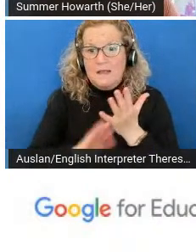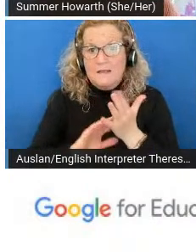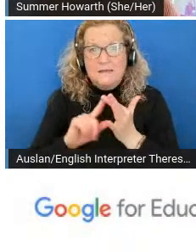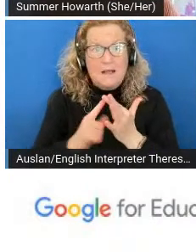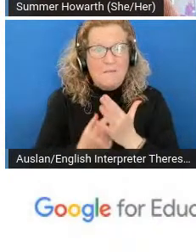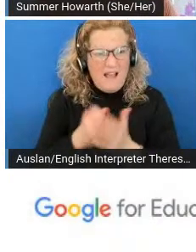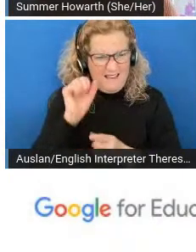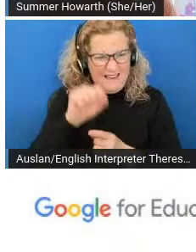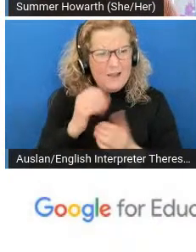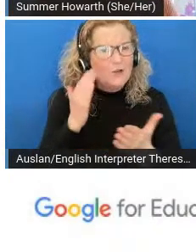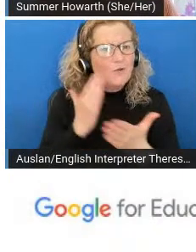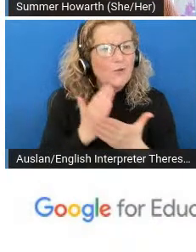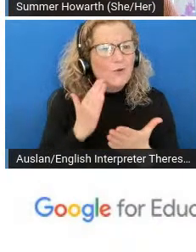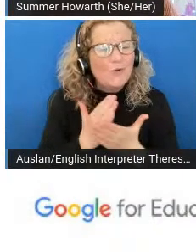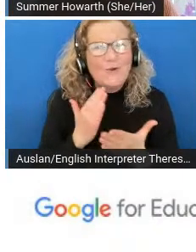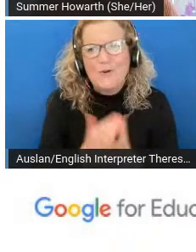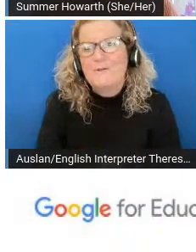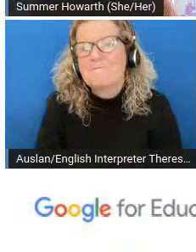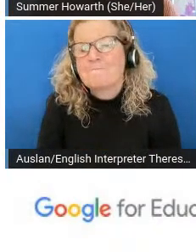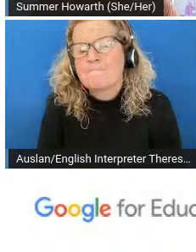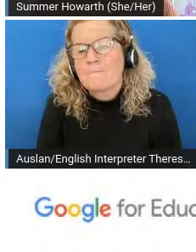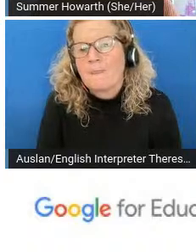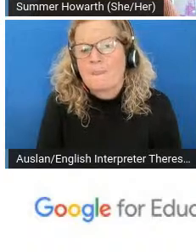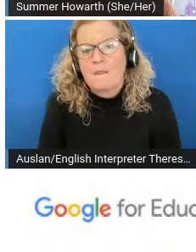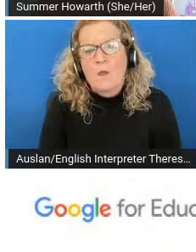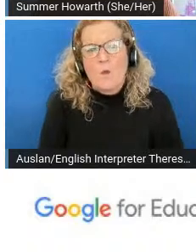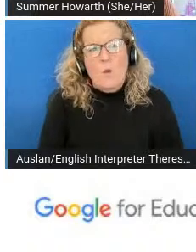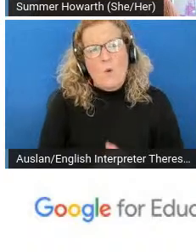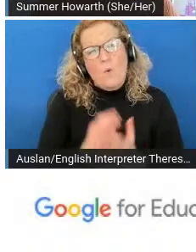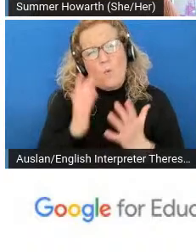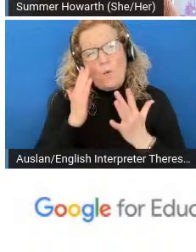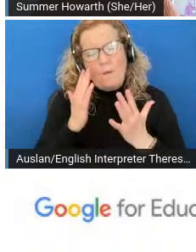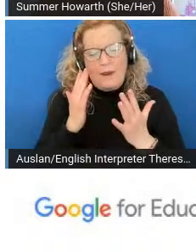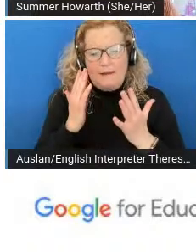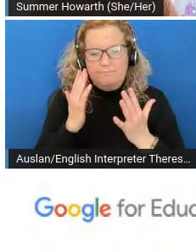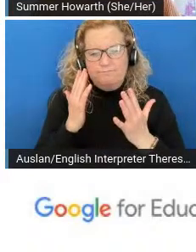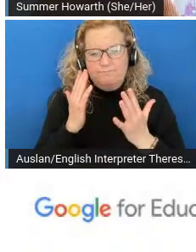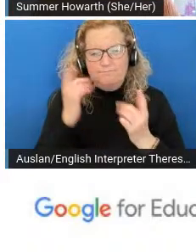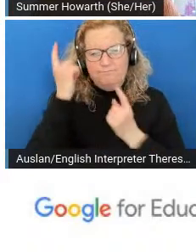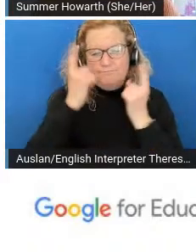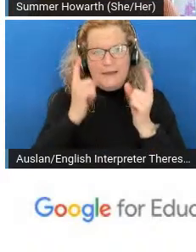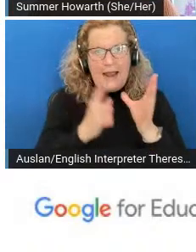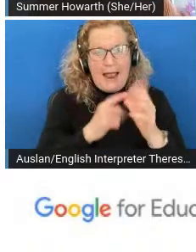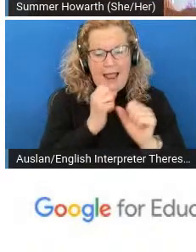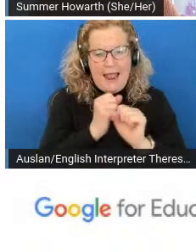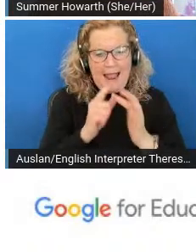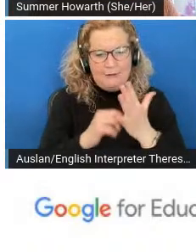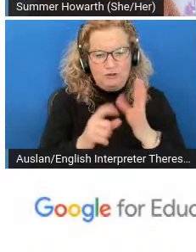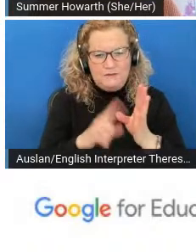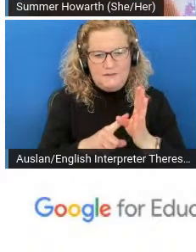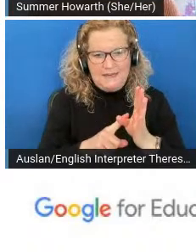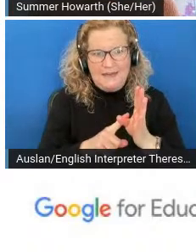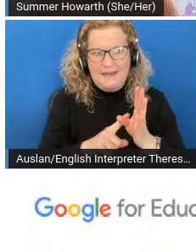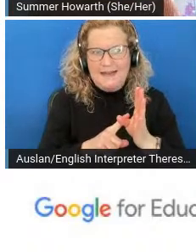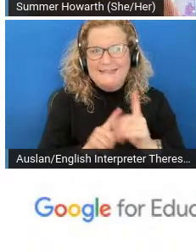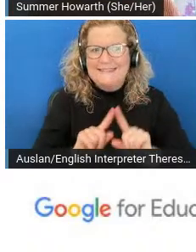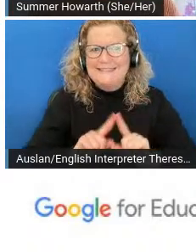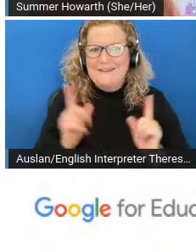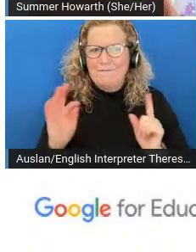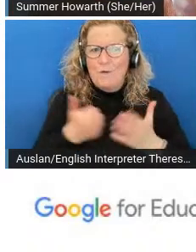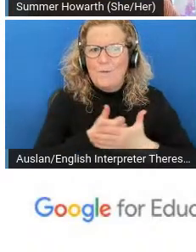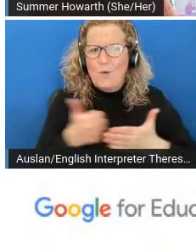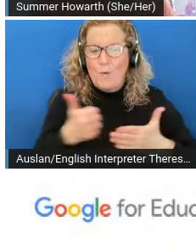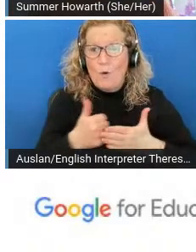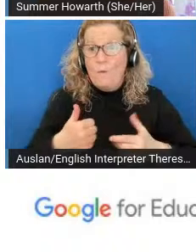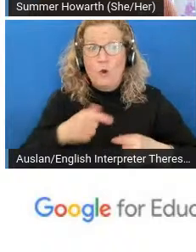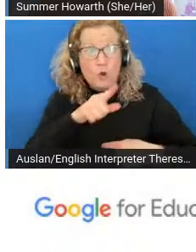incredibly important when we are considering agency, because it is a step up from probably the norm. And certainly when you and I were at